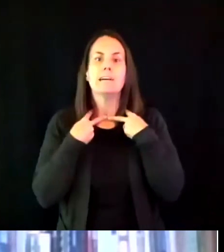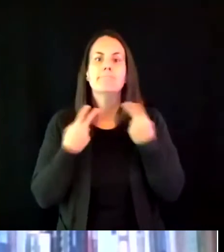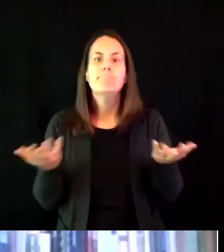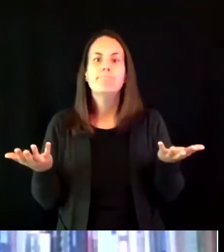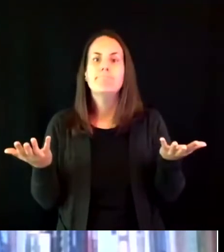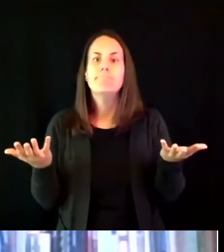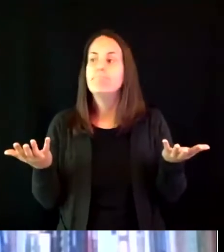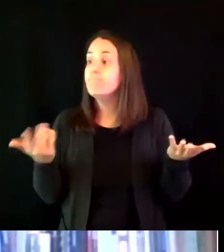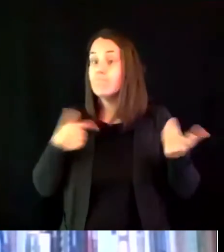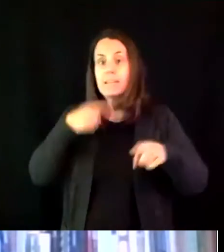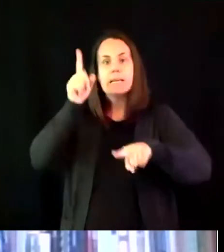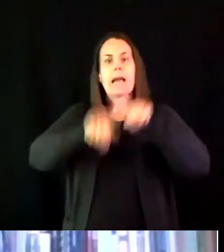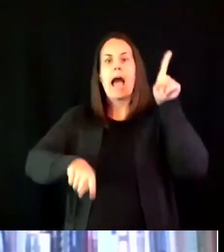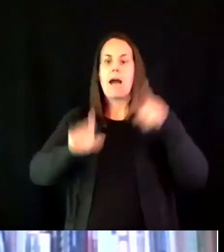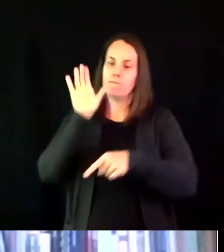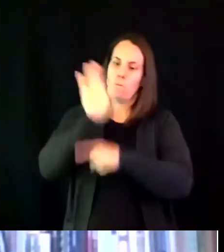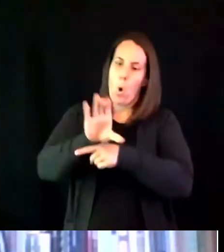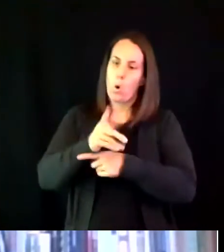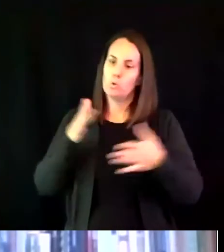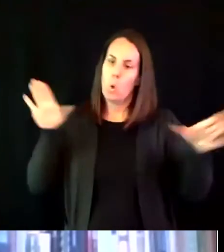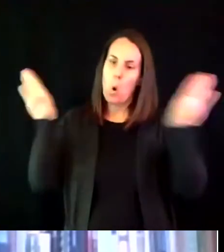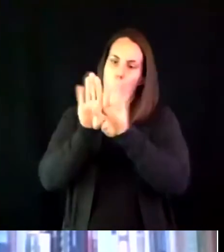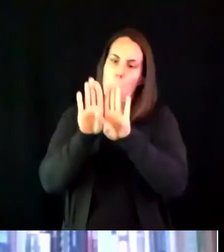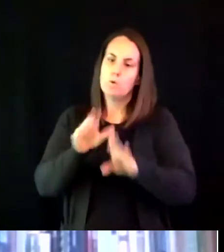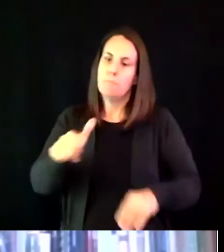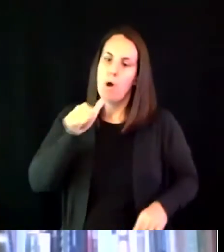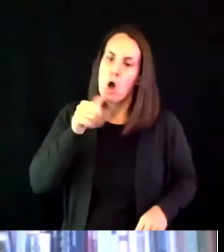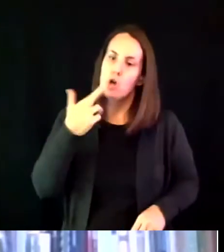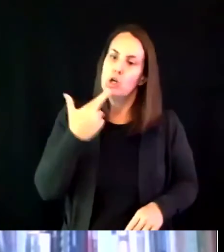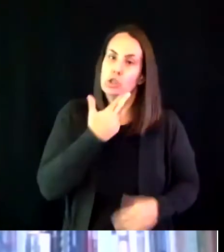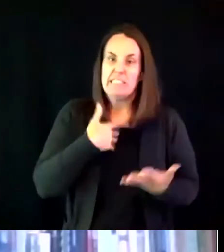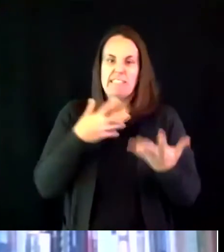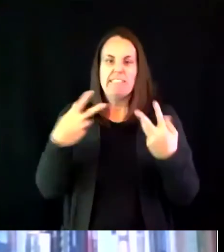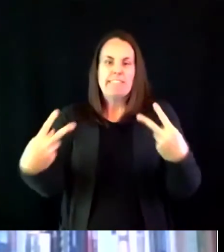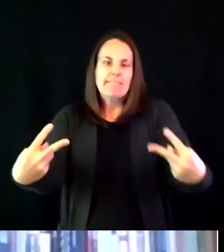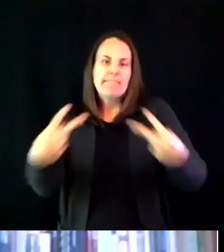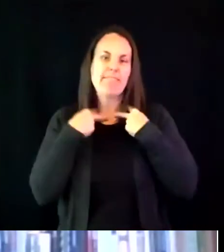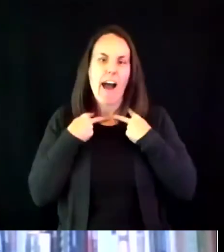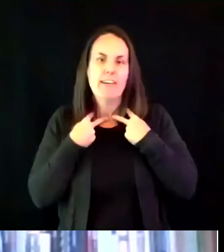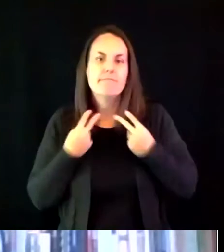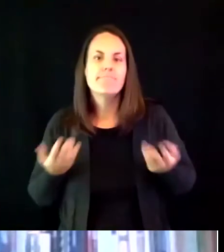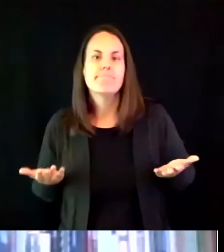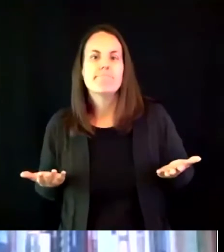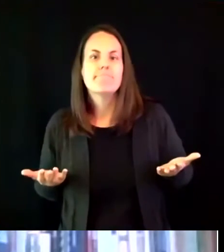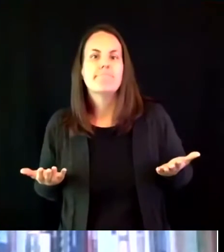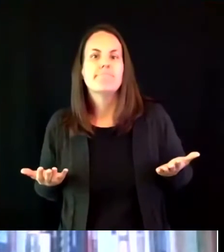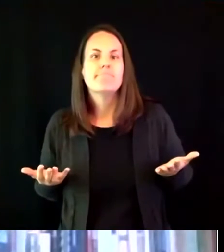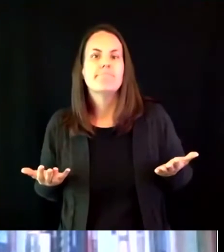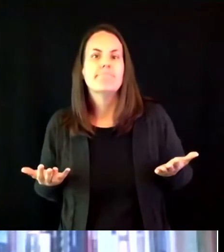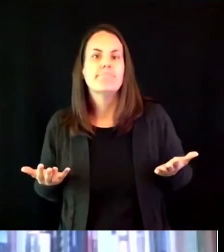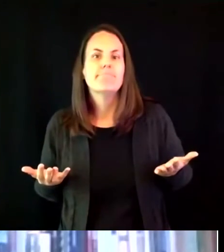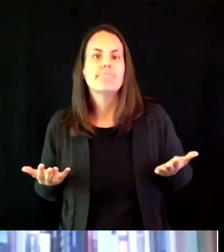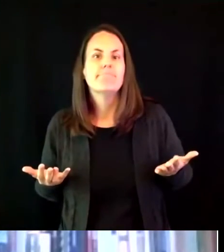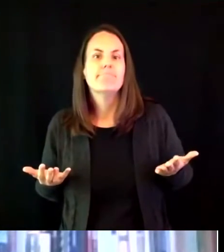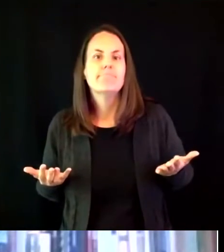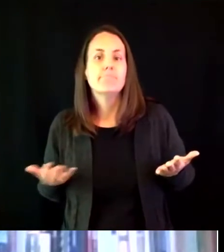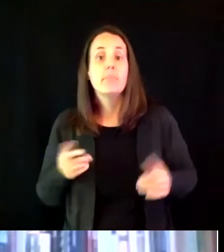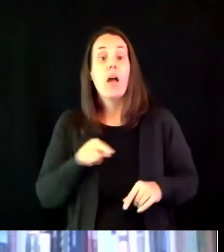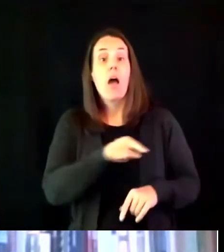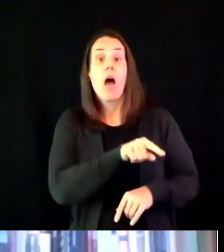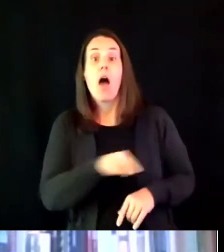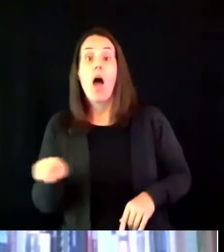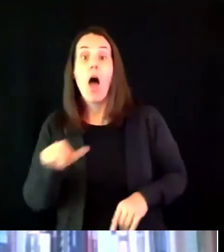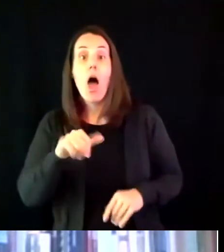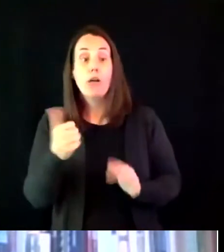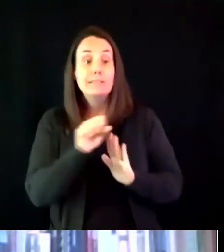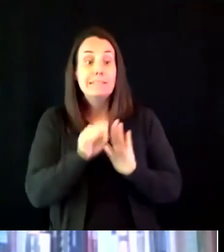are some different tools in our toolbox, or fewer tools in our toolbox than some of the other states that we have seen. And